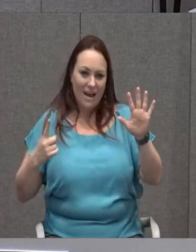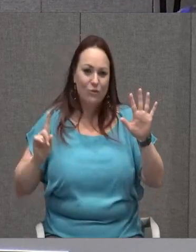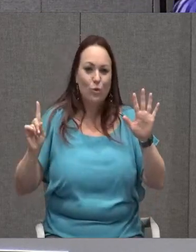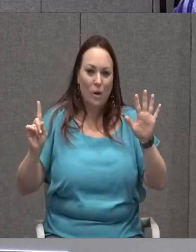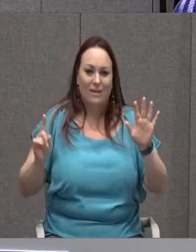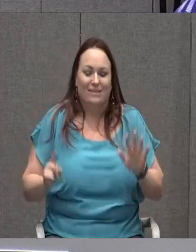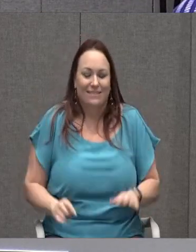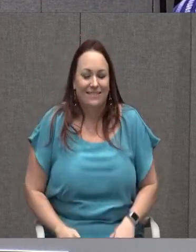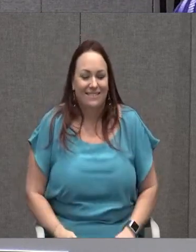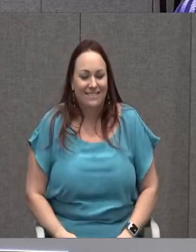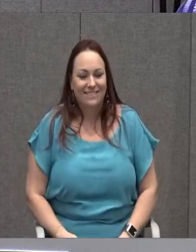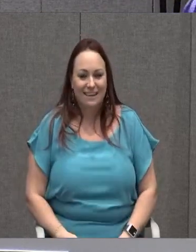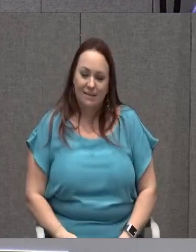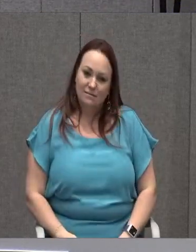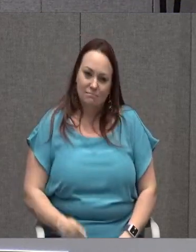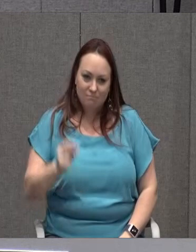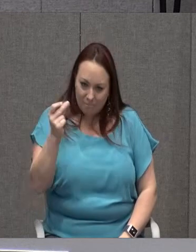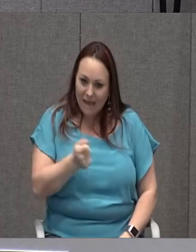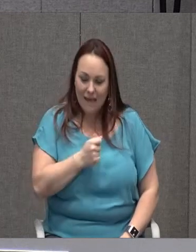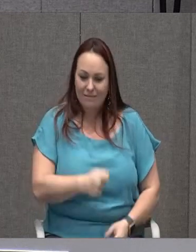Oh man, that's.